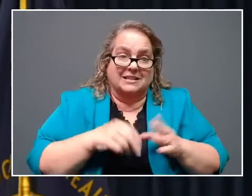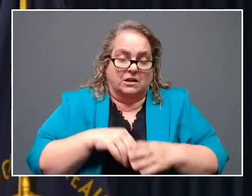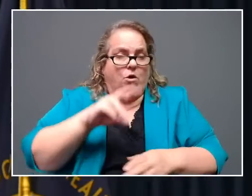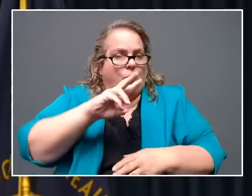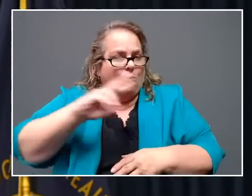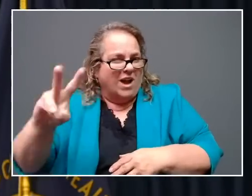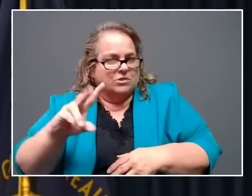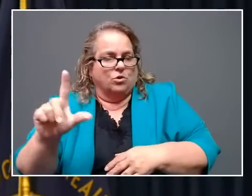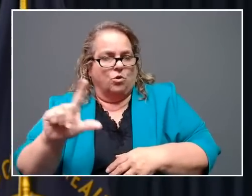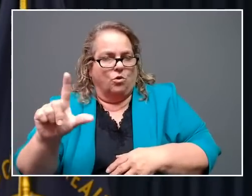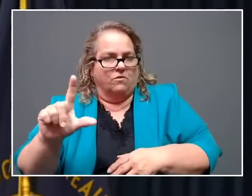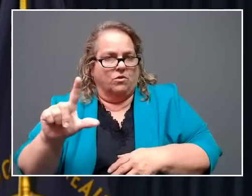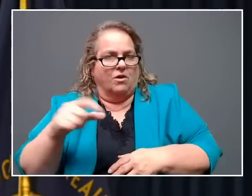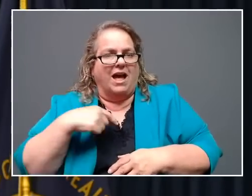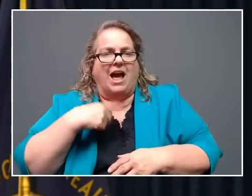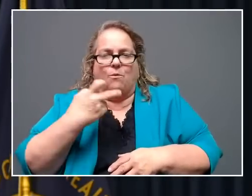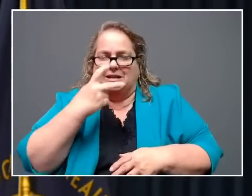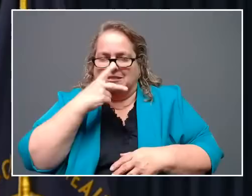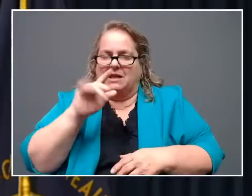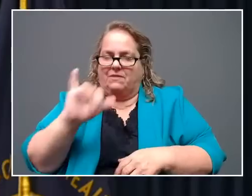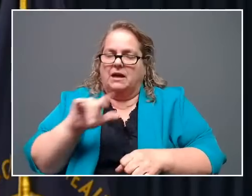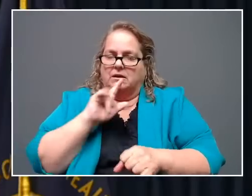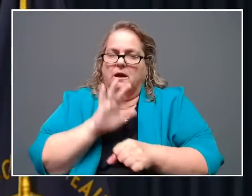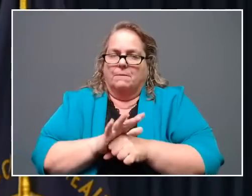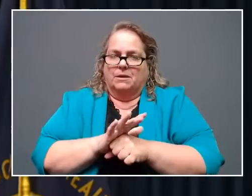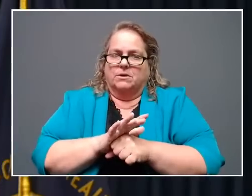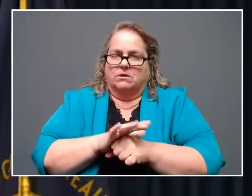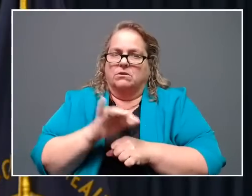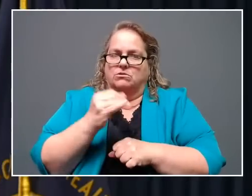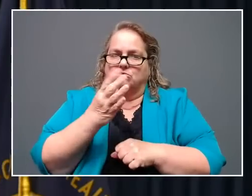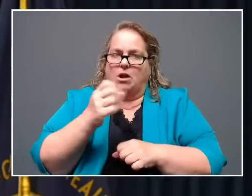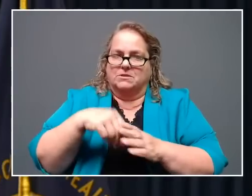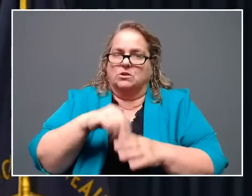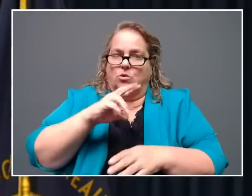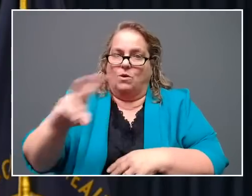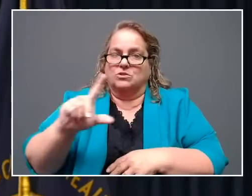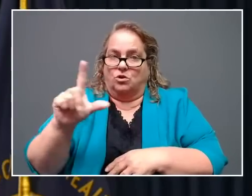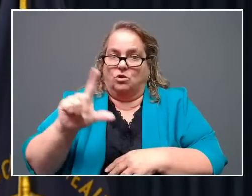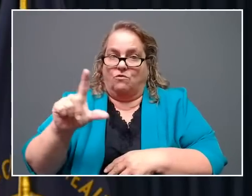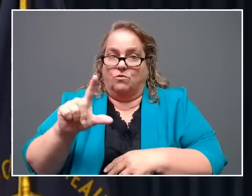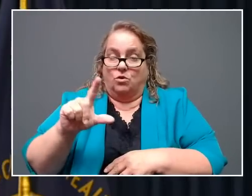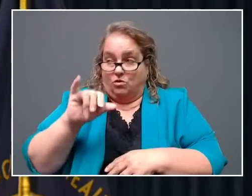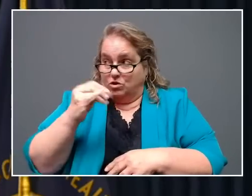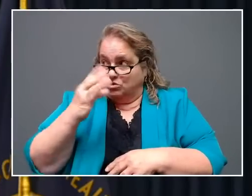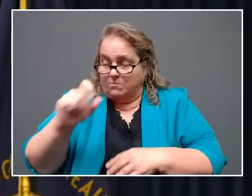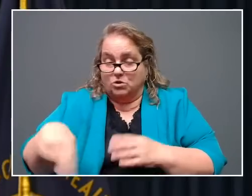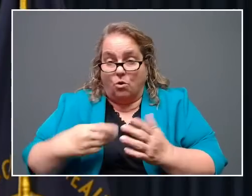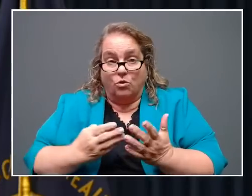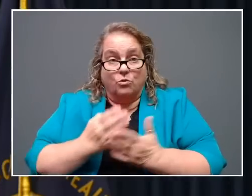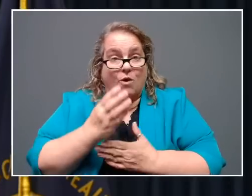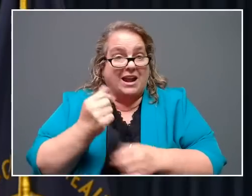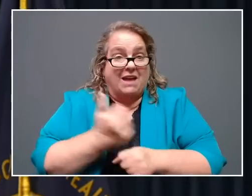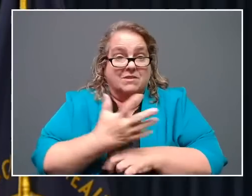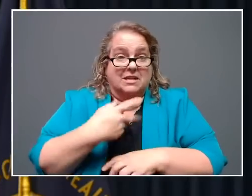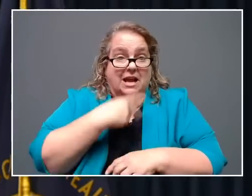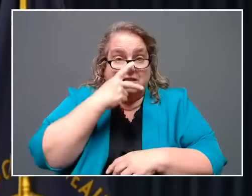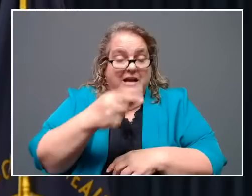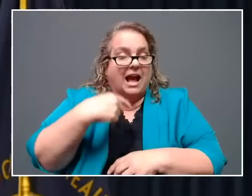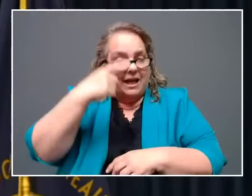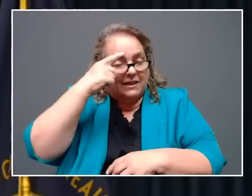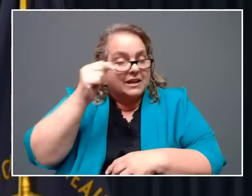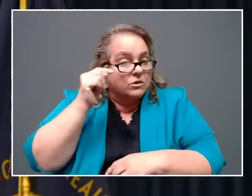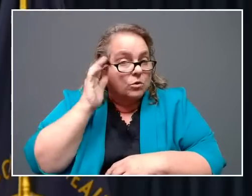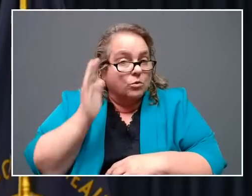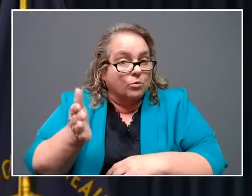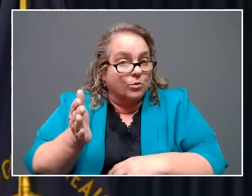I just want to see that commitment of the jobs going there come through. And from everything I've seen, I think it will. And I sense